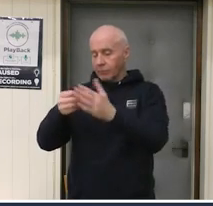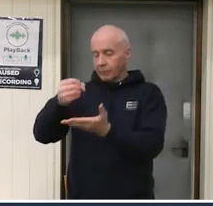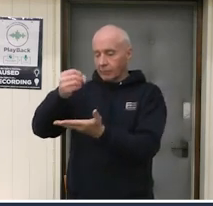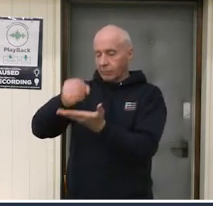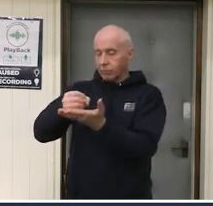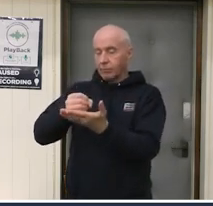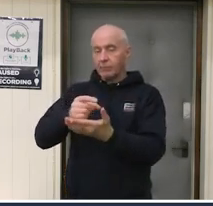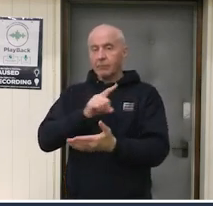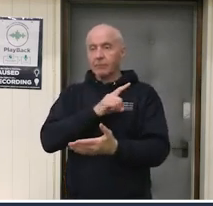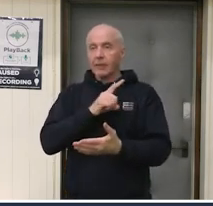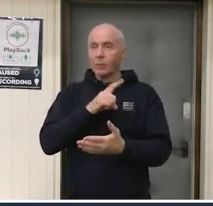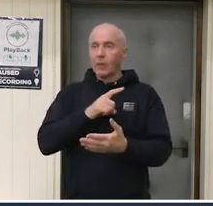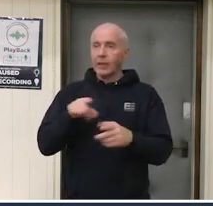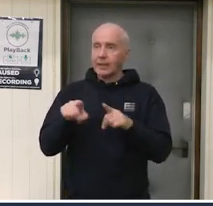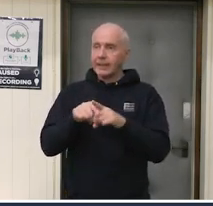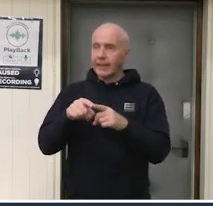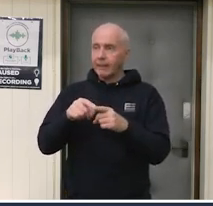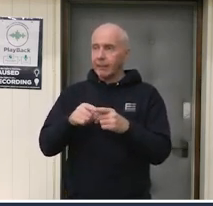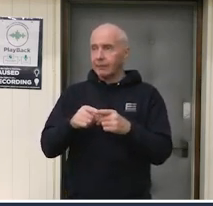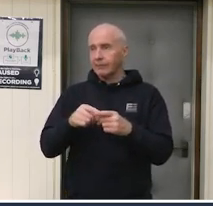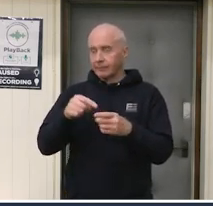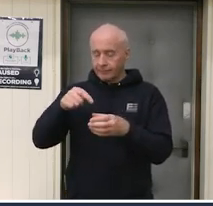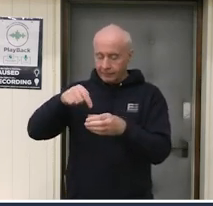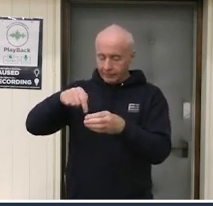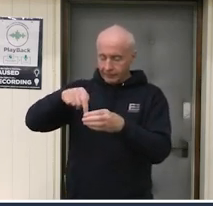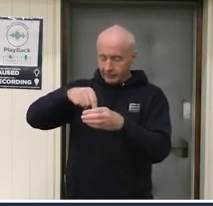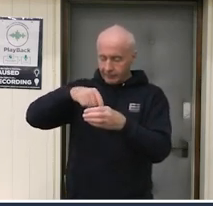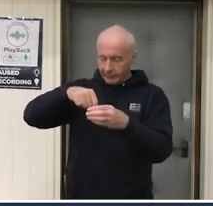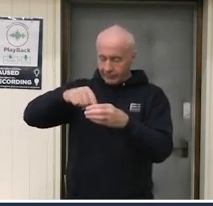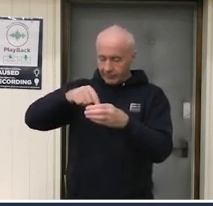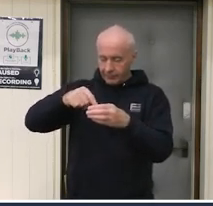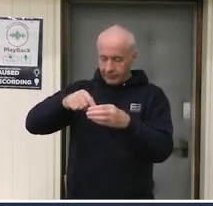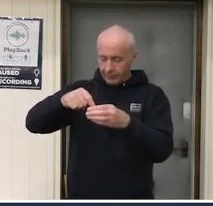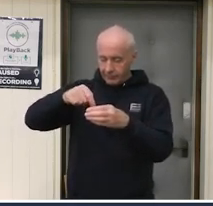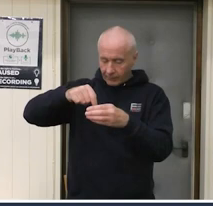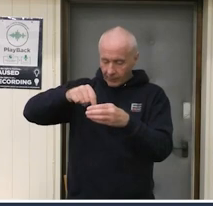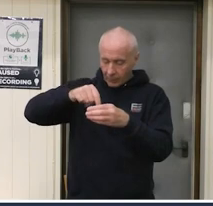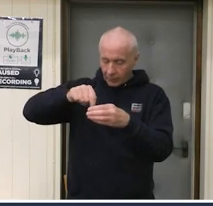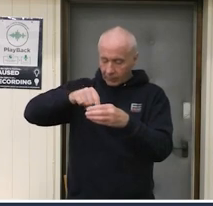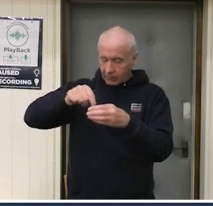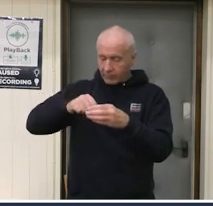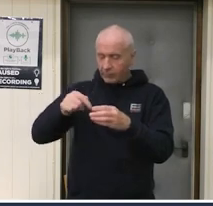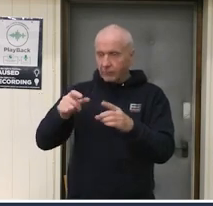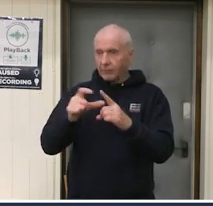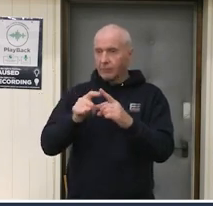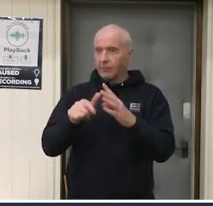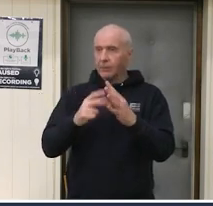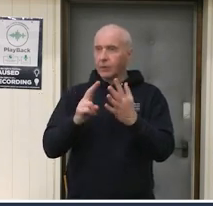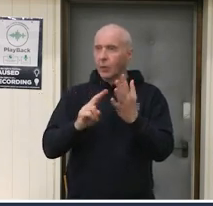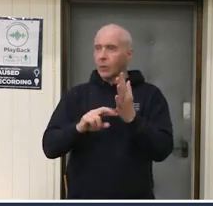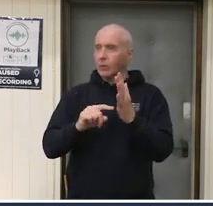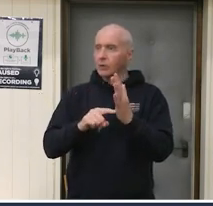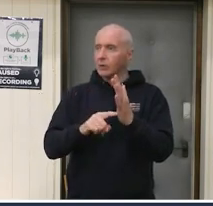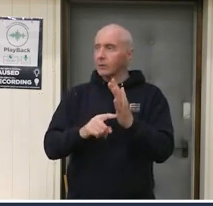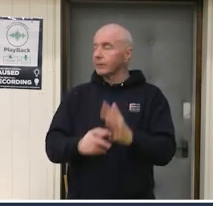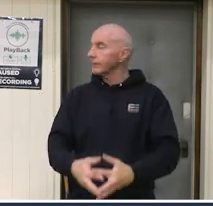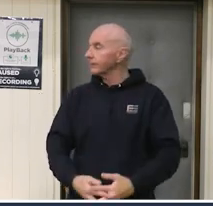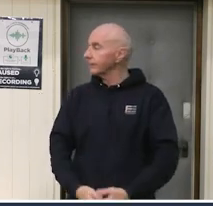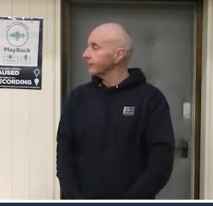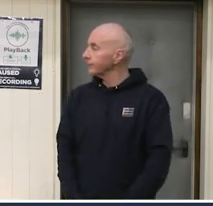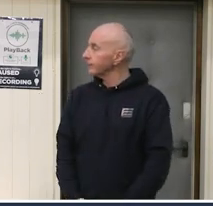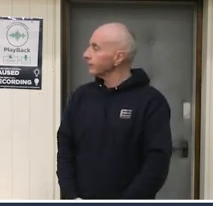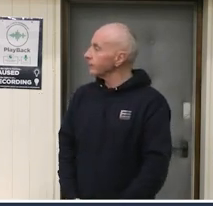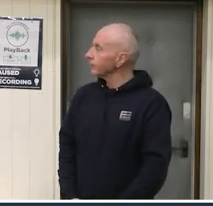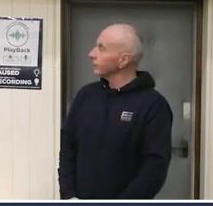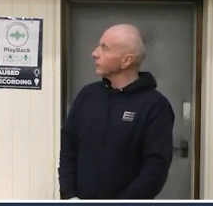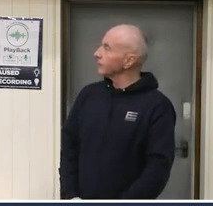donut shape. Now, of course it's much more complicated than that, right? So what we actually have here